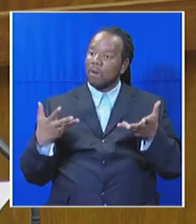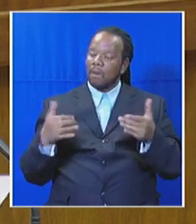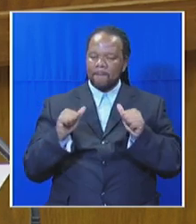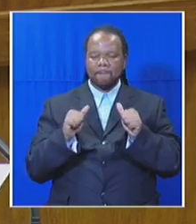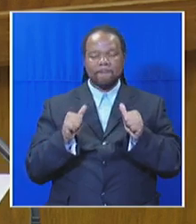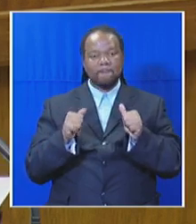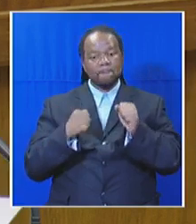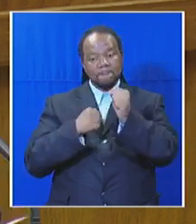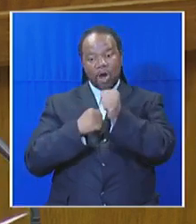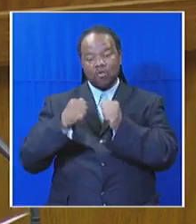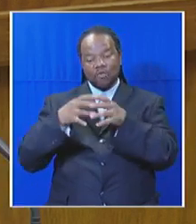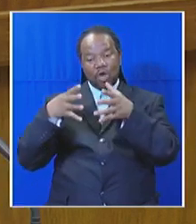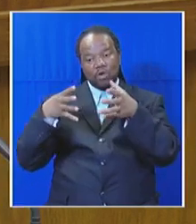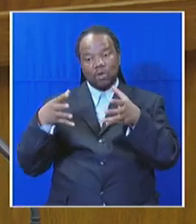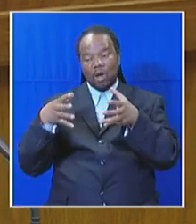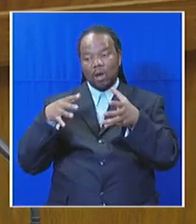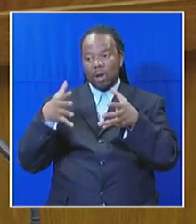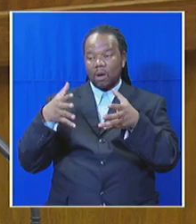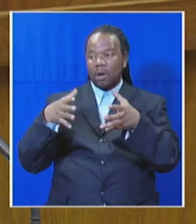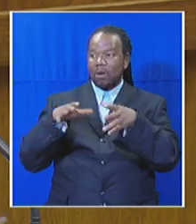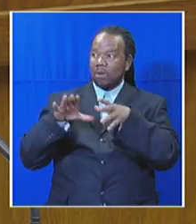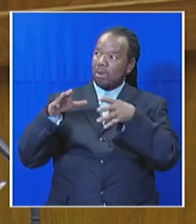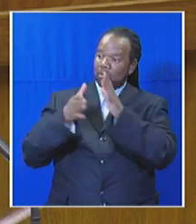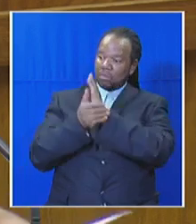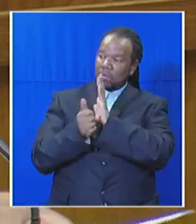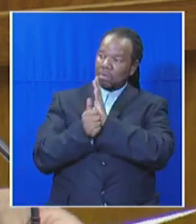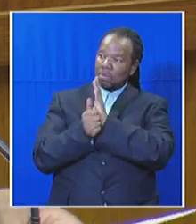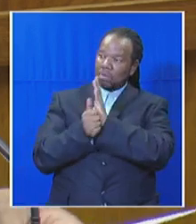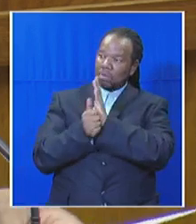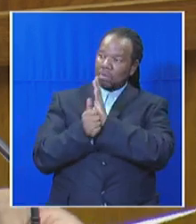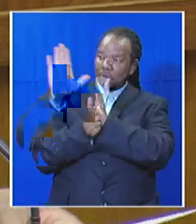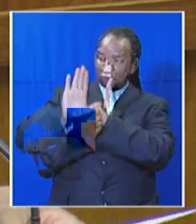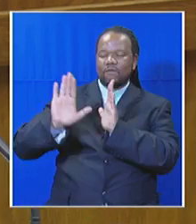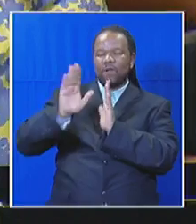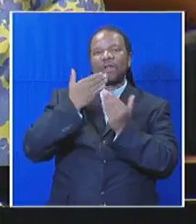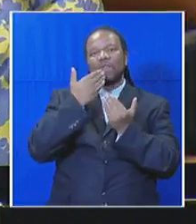capacity in the majority of African countries. Thank you.